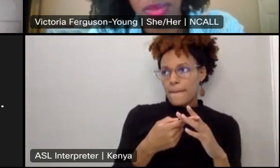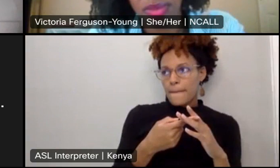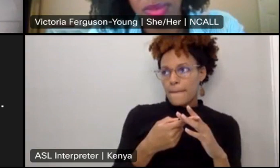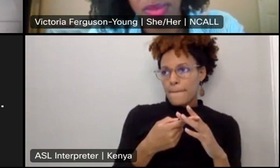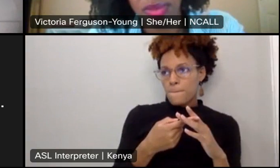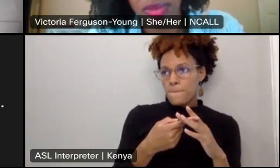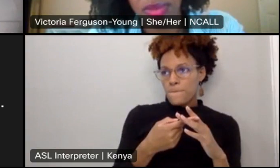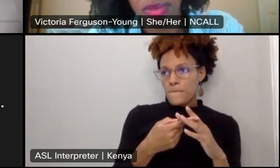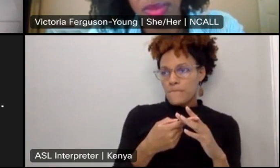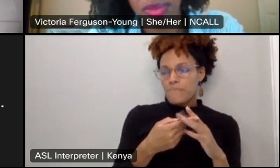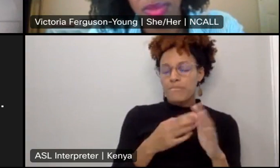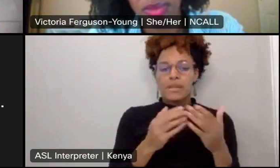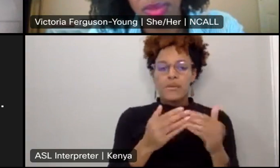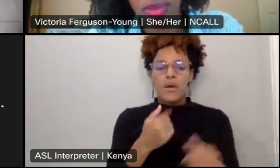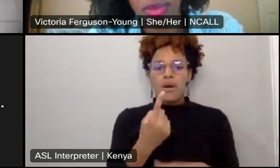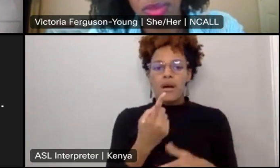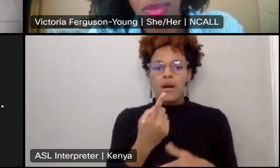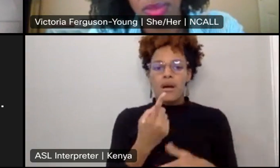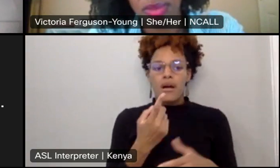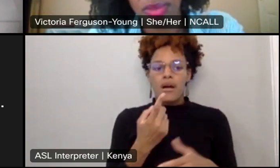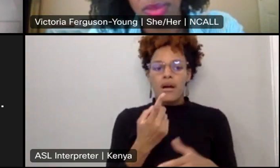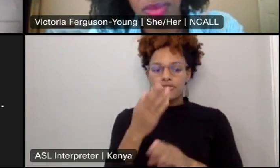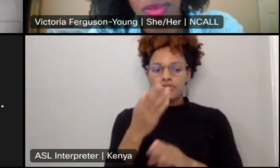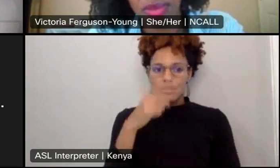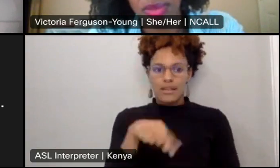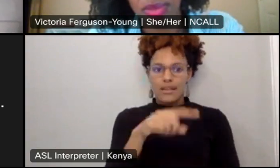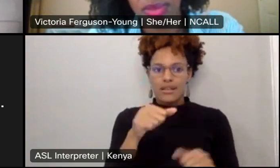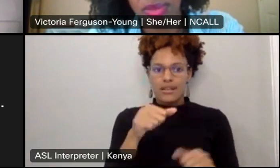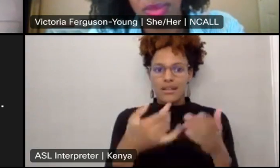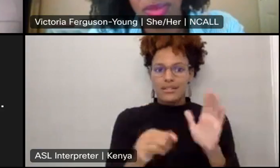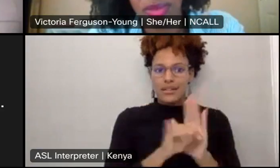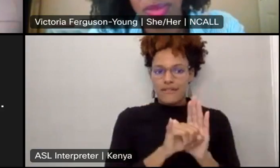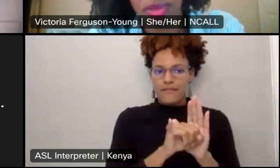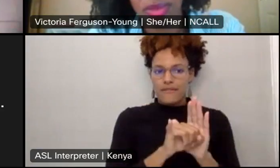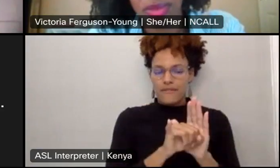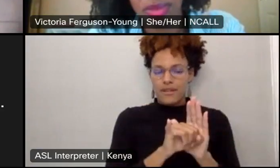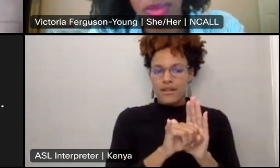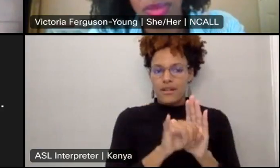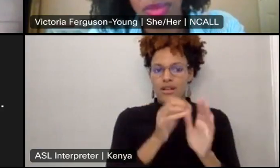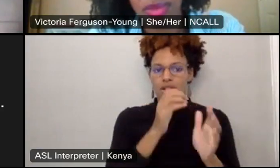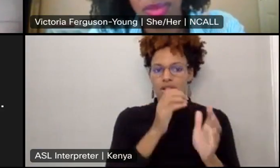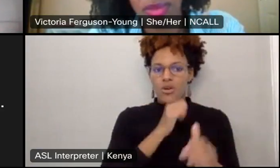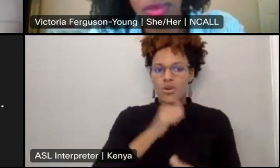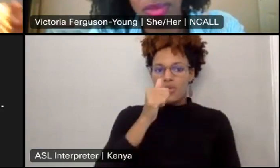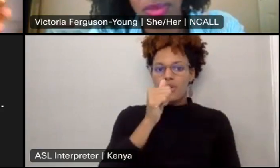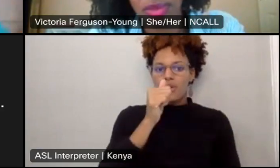One of the main reasons why they were able to identify that elder